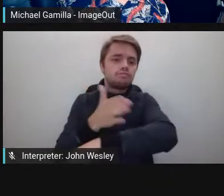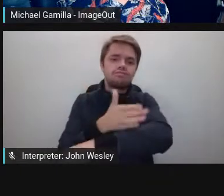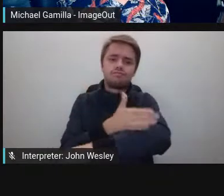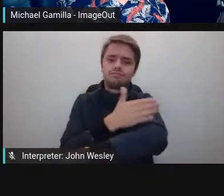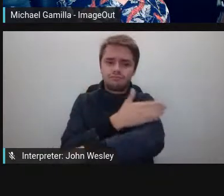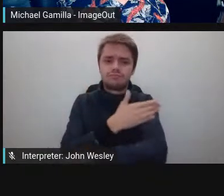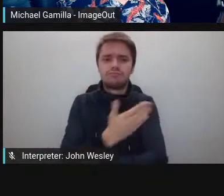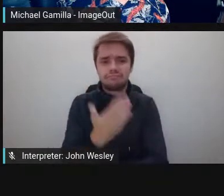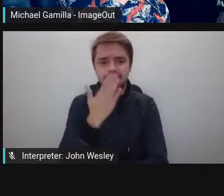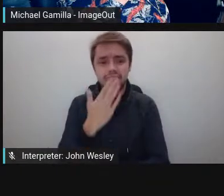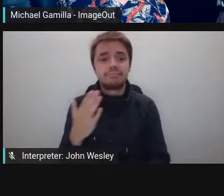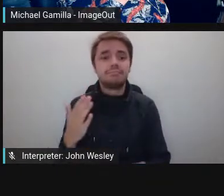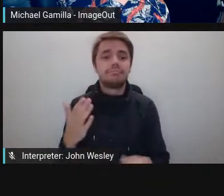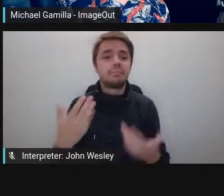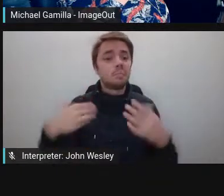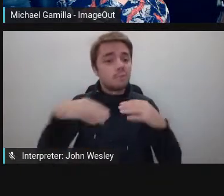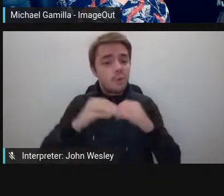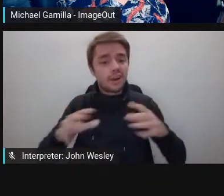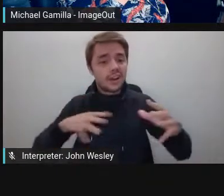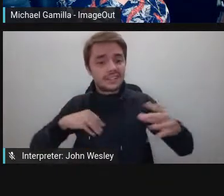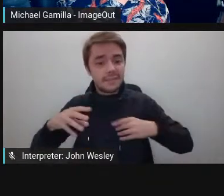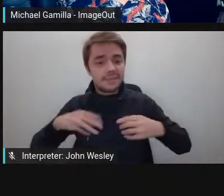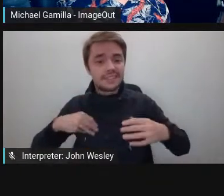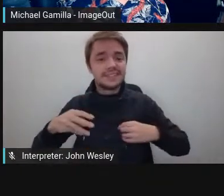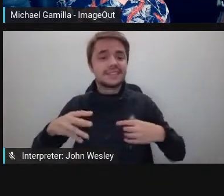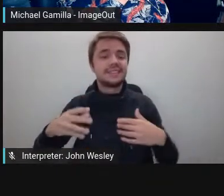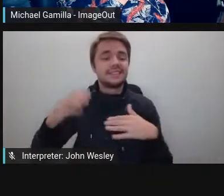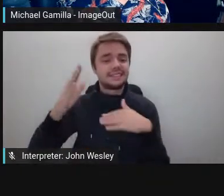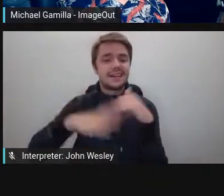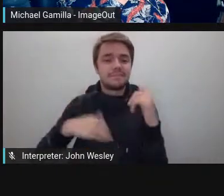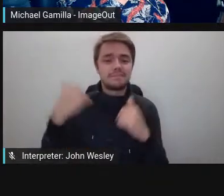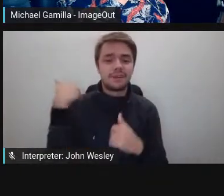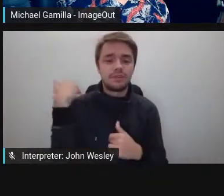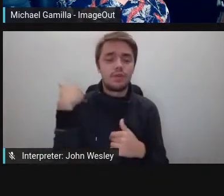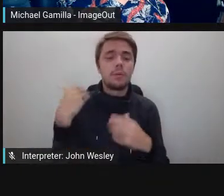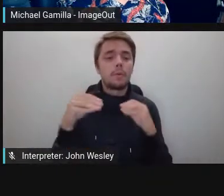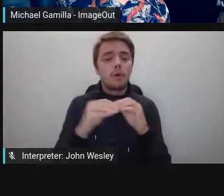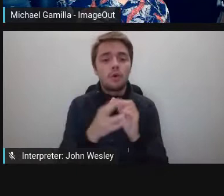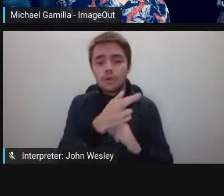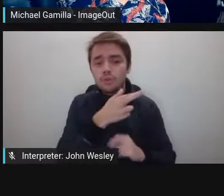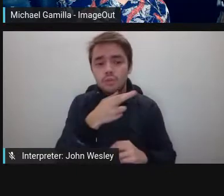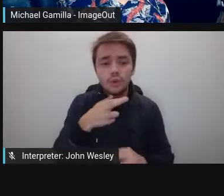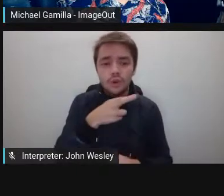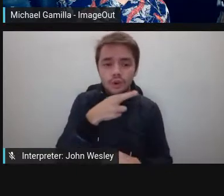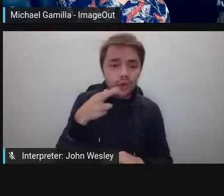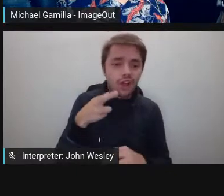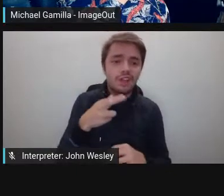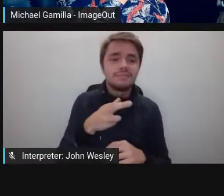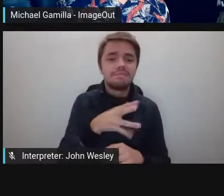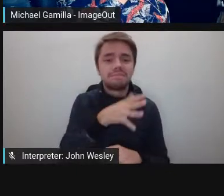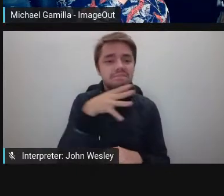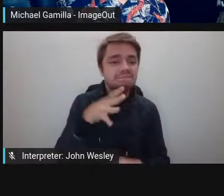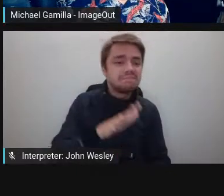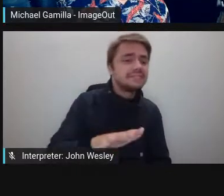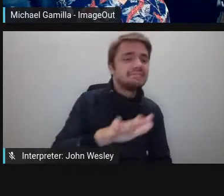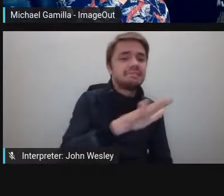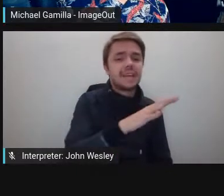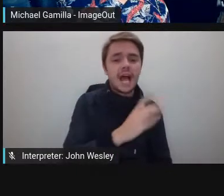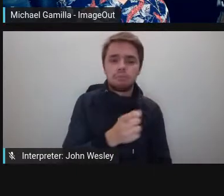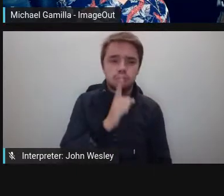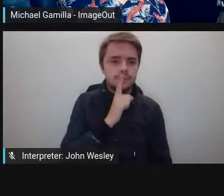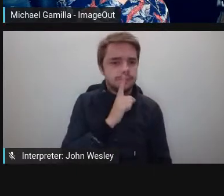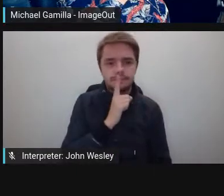a lot of acceptance, more acceptance than it was before. You go to the rural towns, it's still very much, it's not talked about, it's still